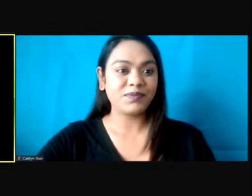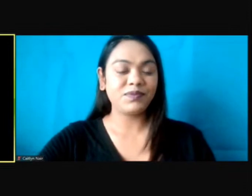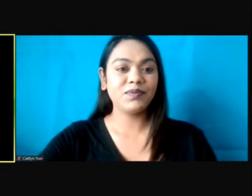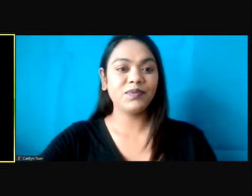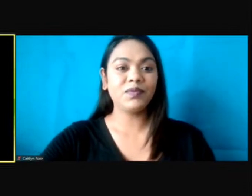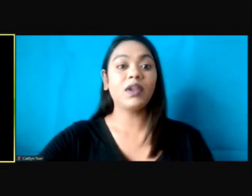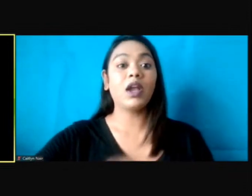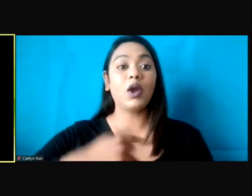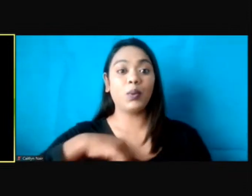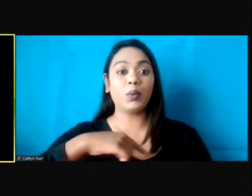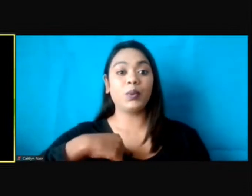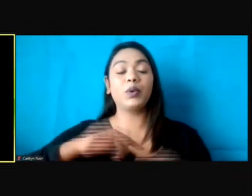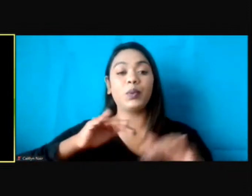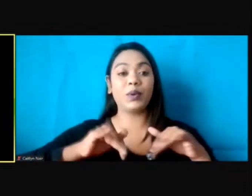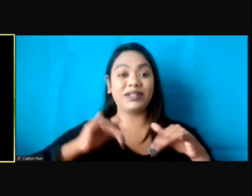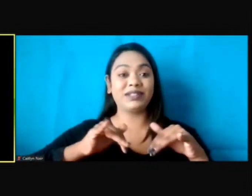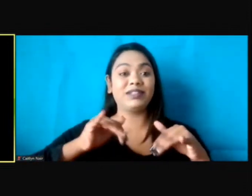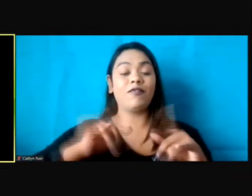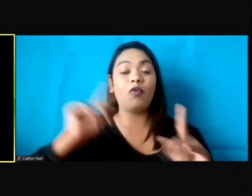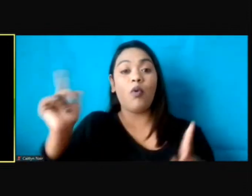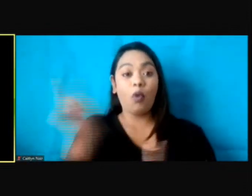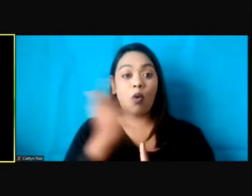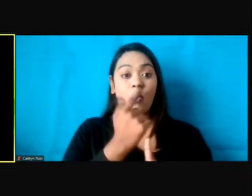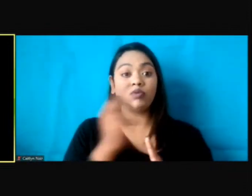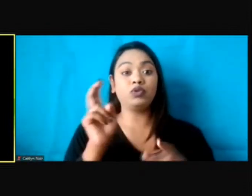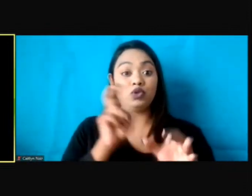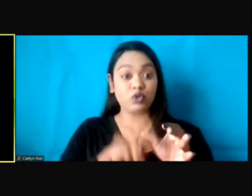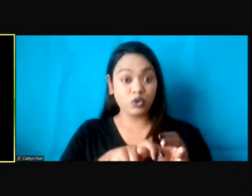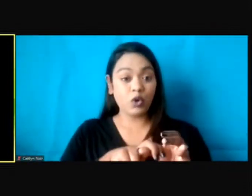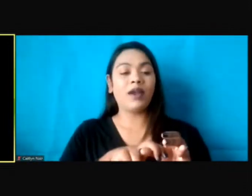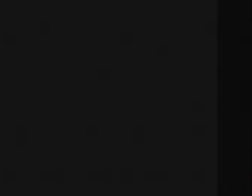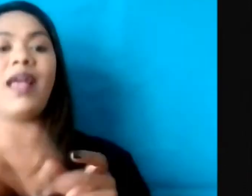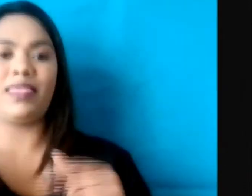live, almost everybody, especially the panelists, will be here.